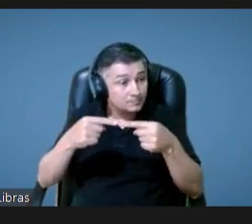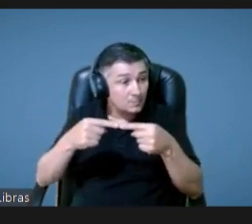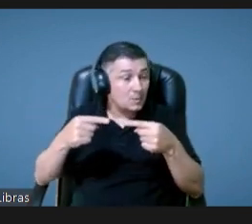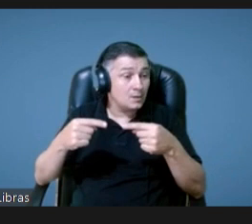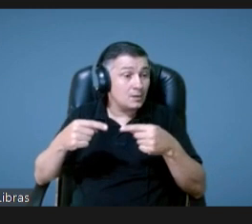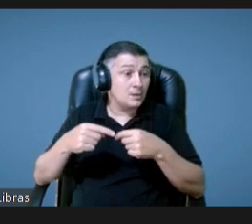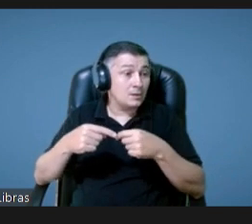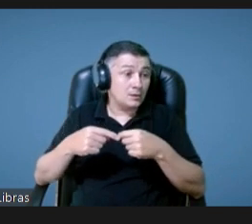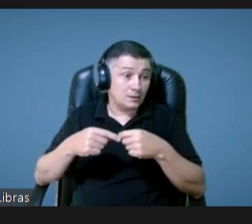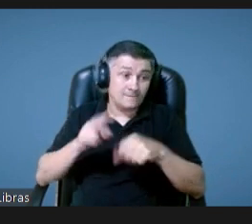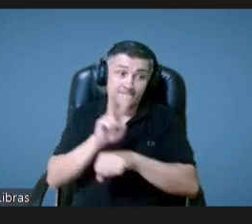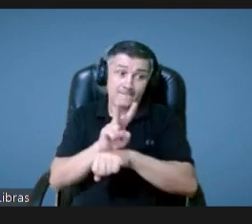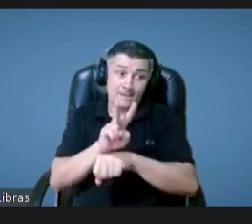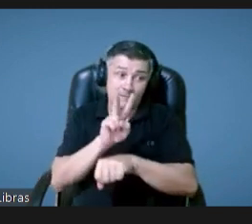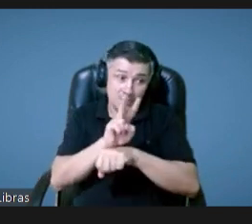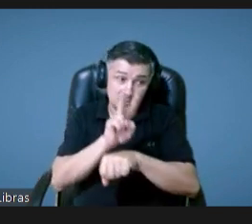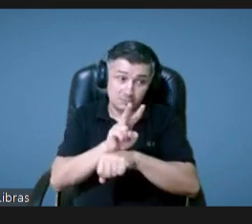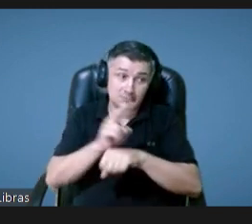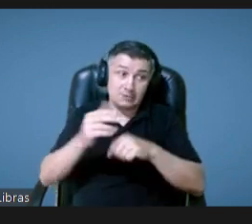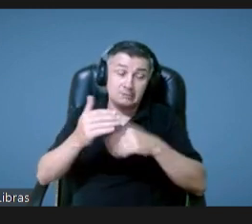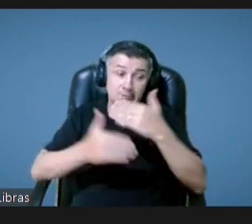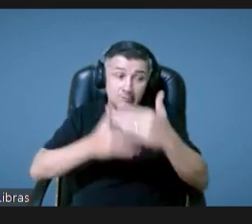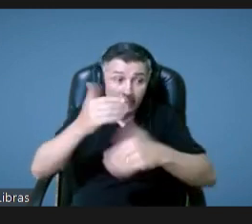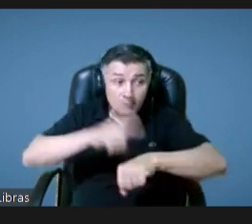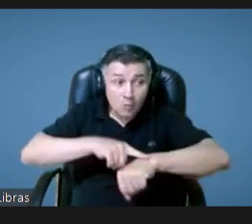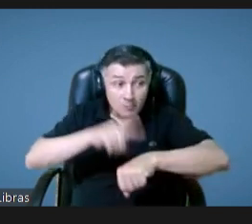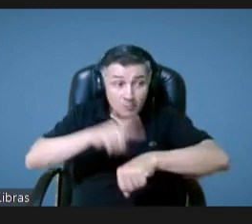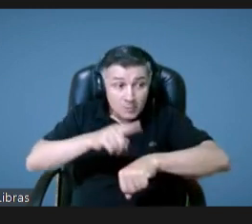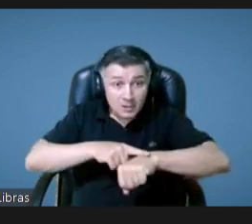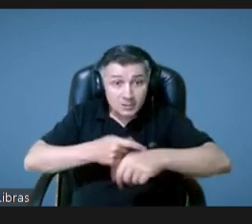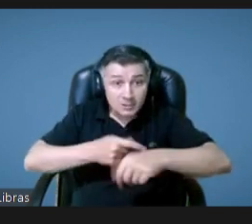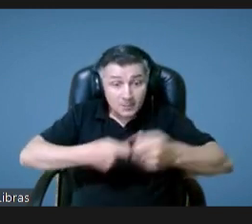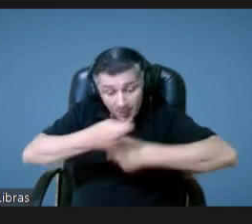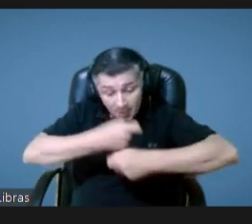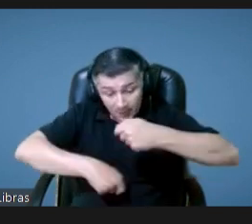And this gives us the option of waiting